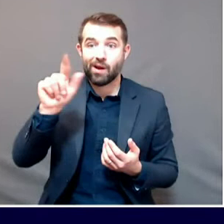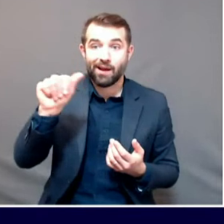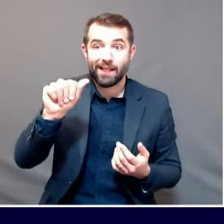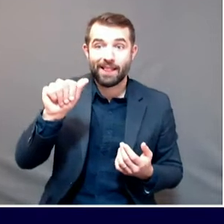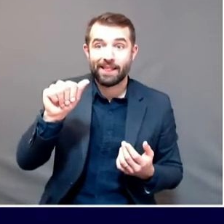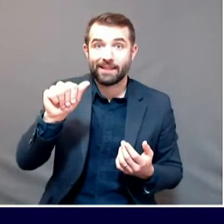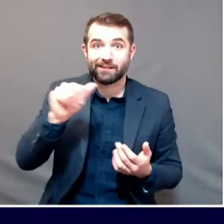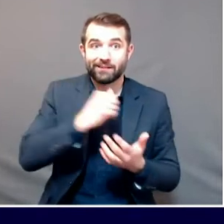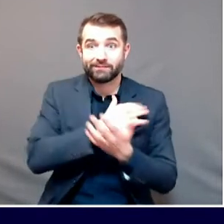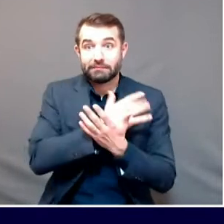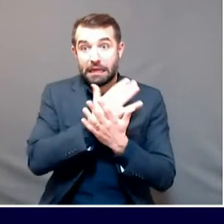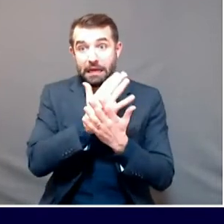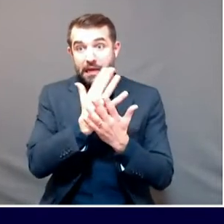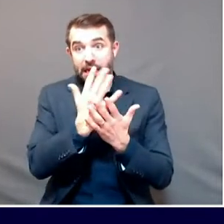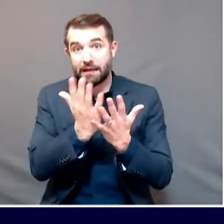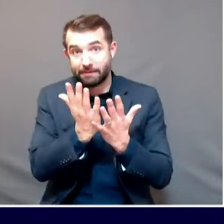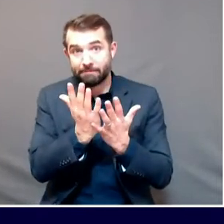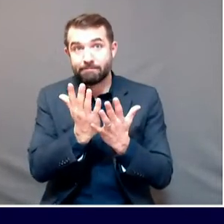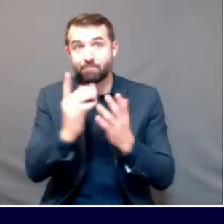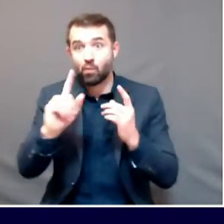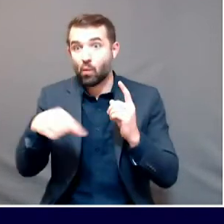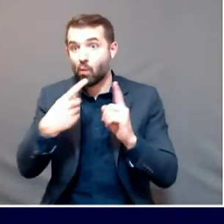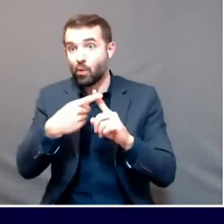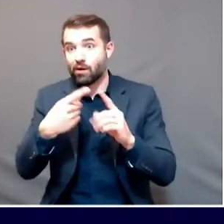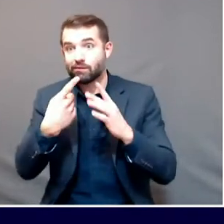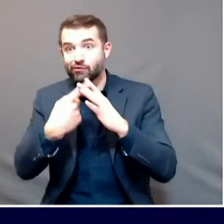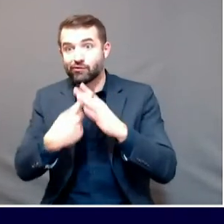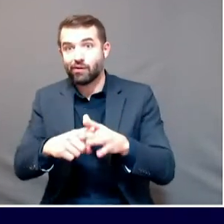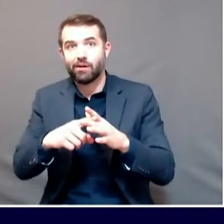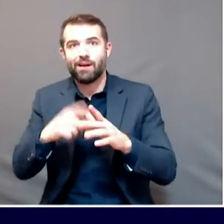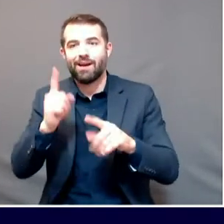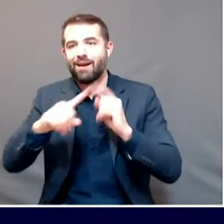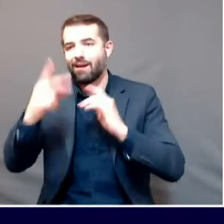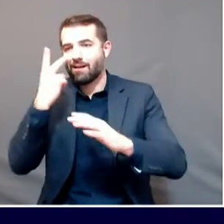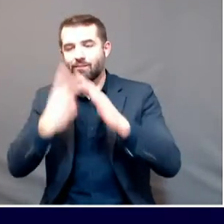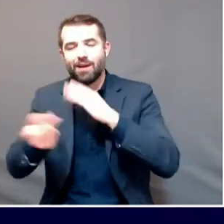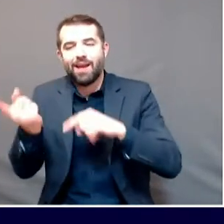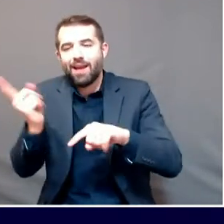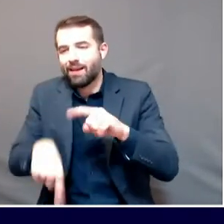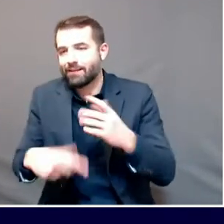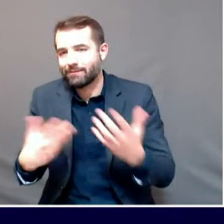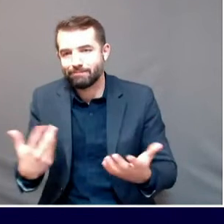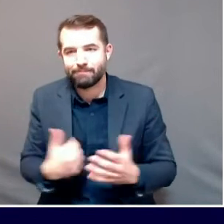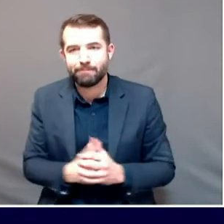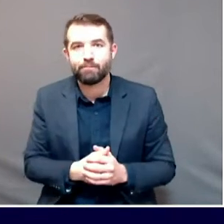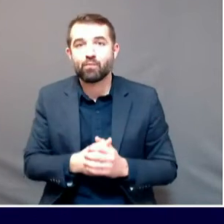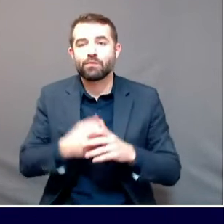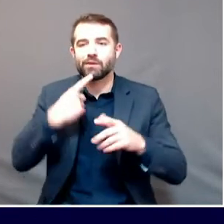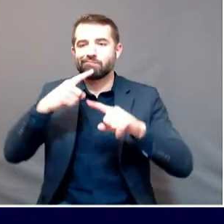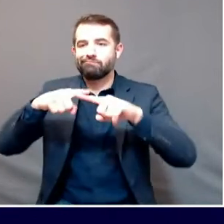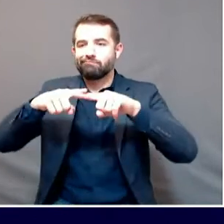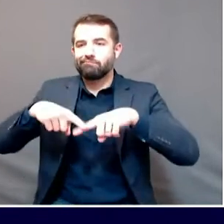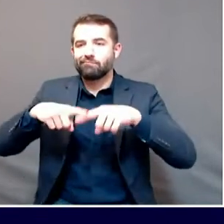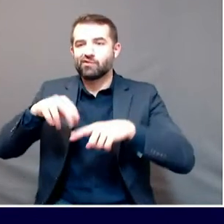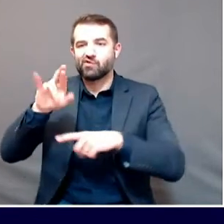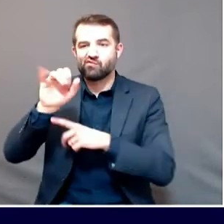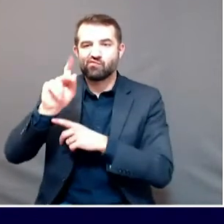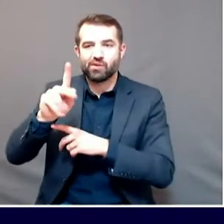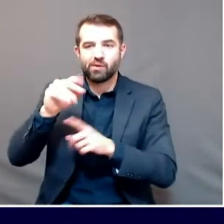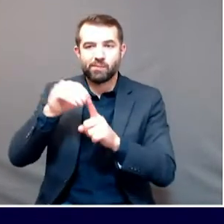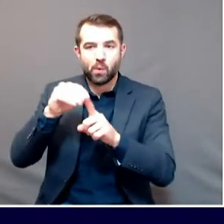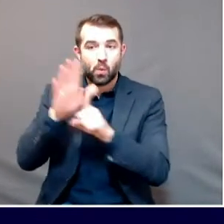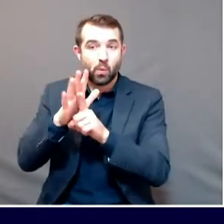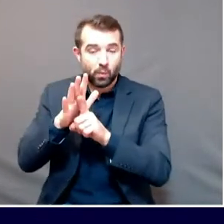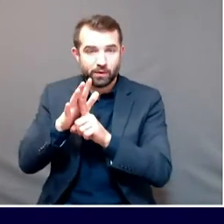happen is difficult to predict. And again, it really does depend on what their risk of exposure is. That's going to be the